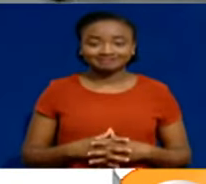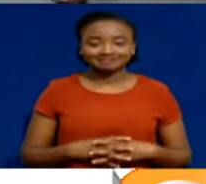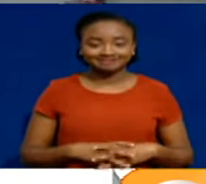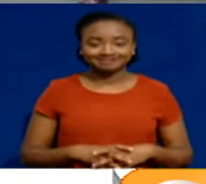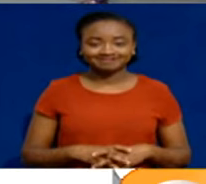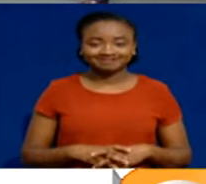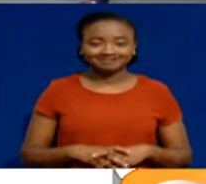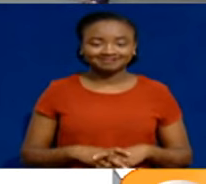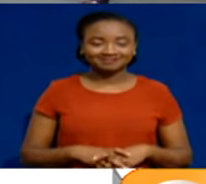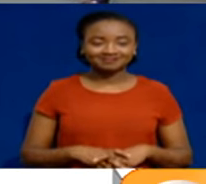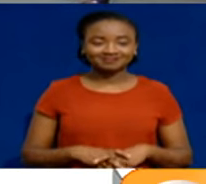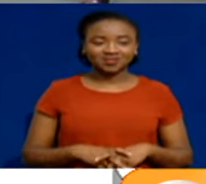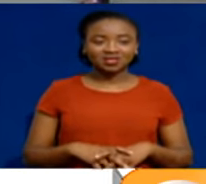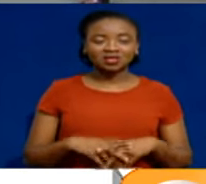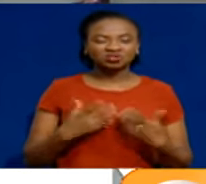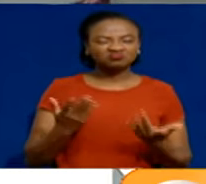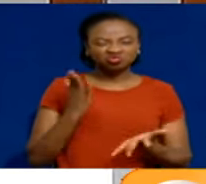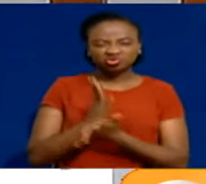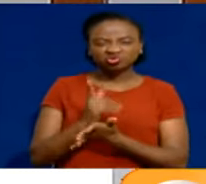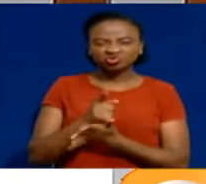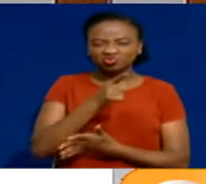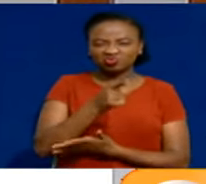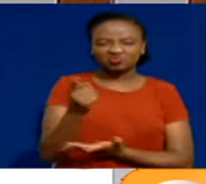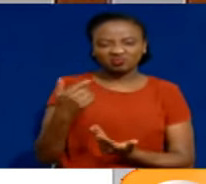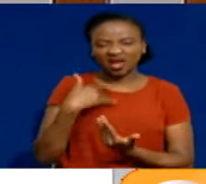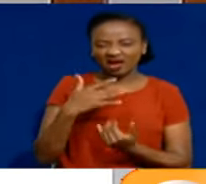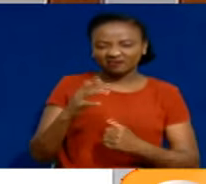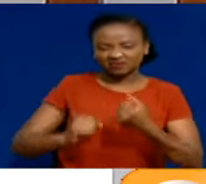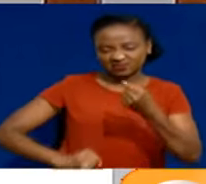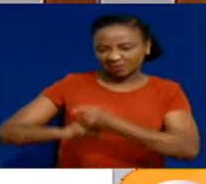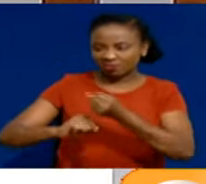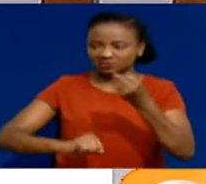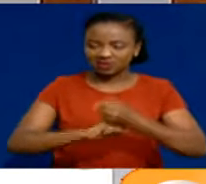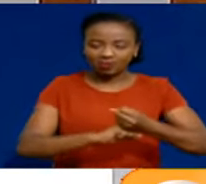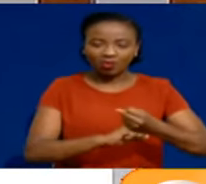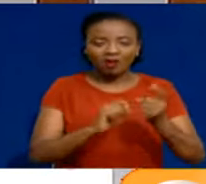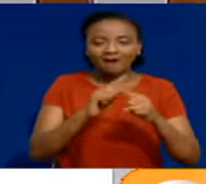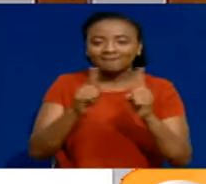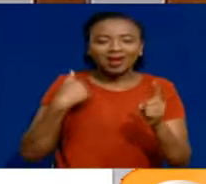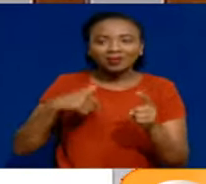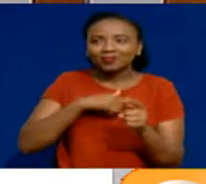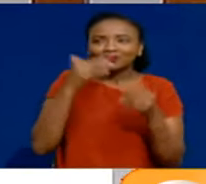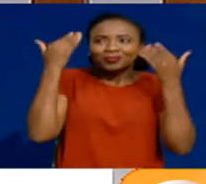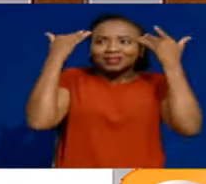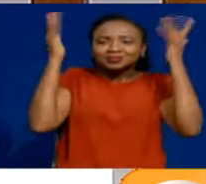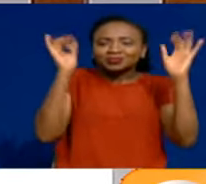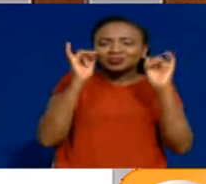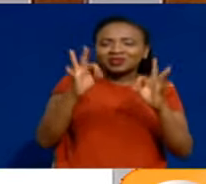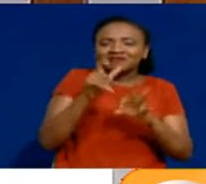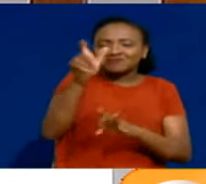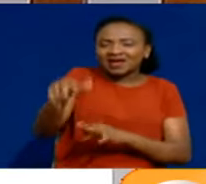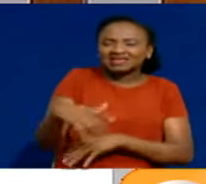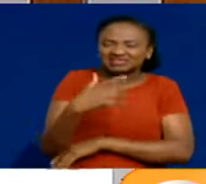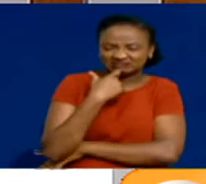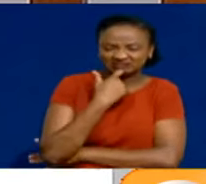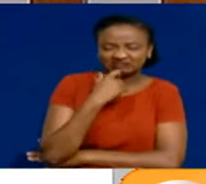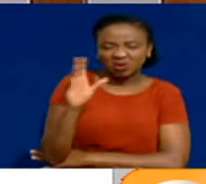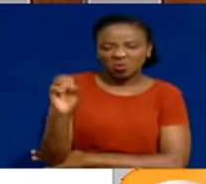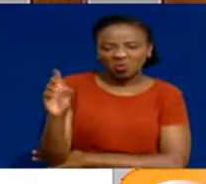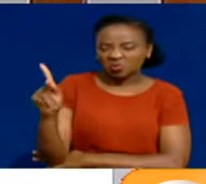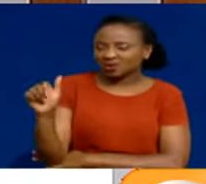2022. They have a following, but they might be up to something else. Because we don't know up to now, if you ask me what Oka is, I can't tell